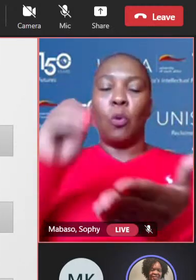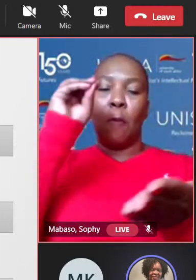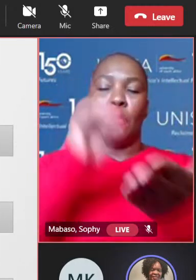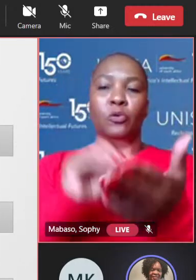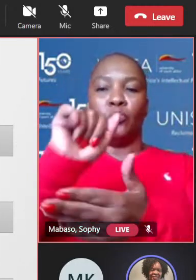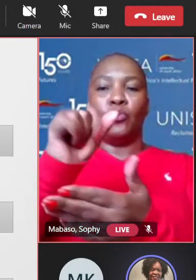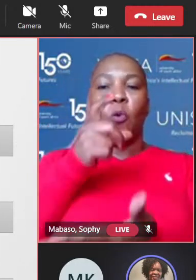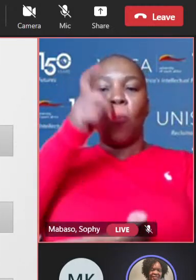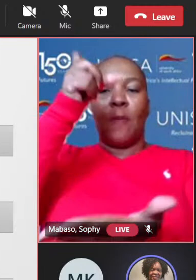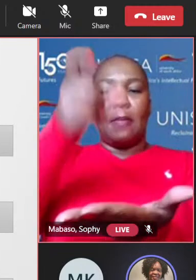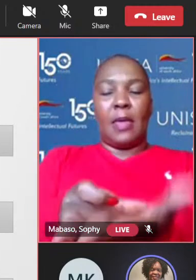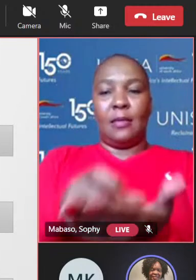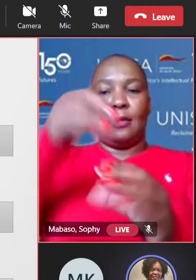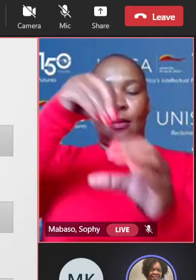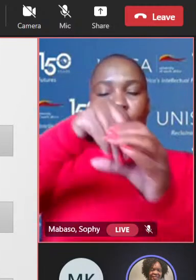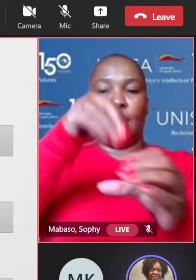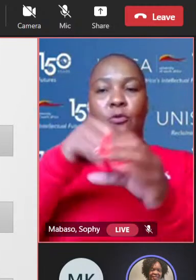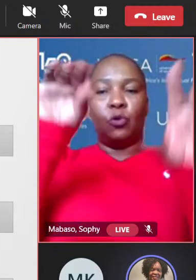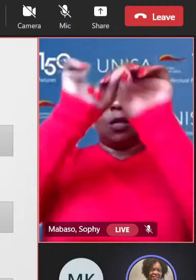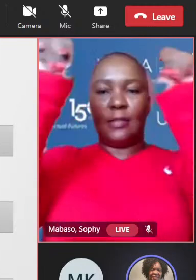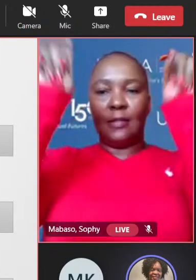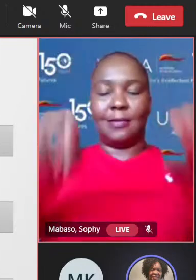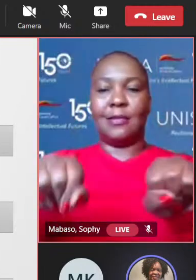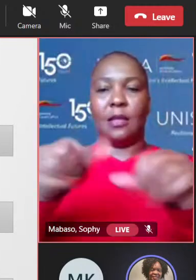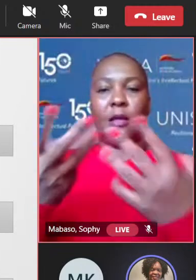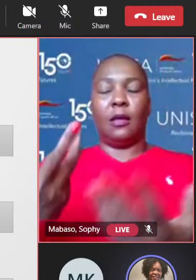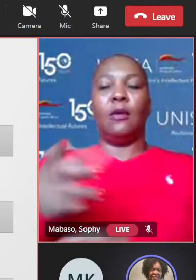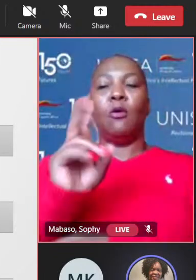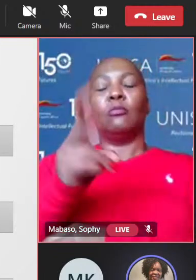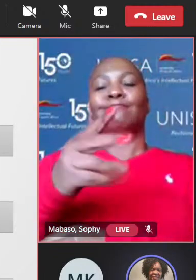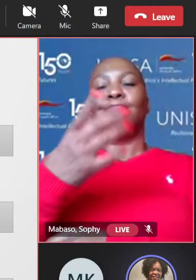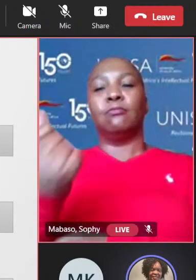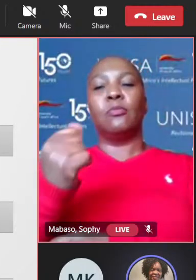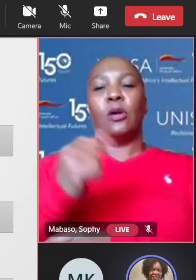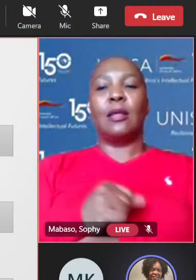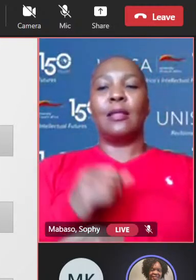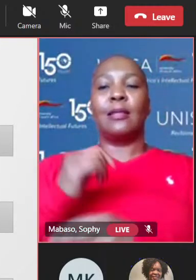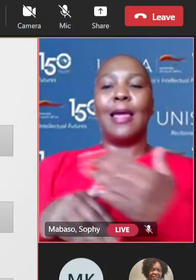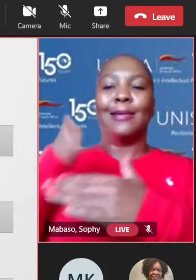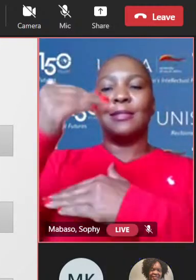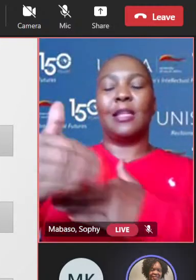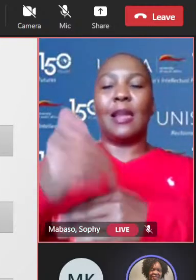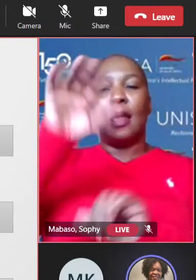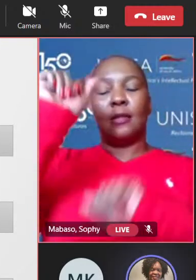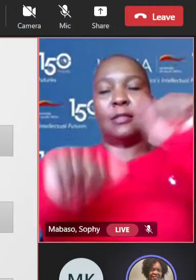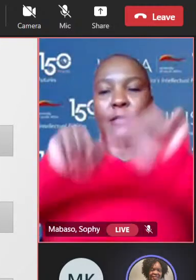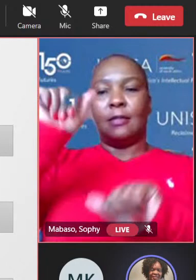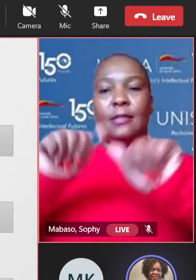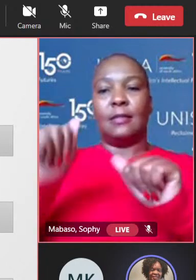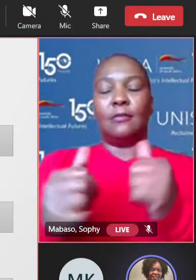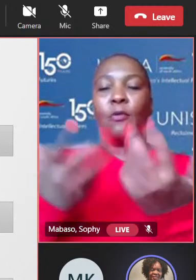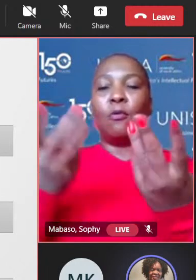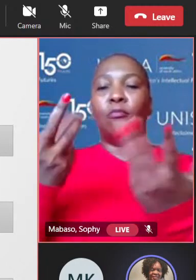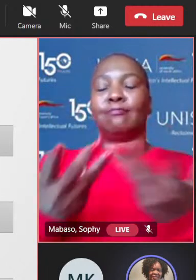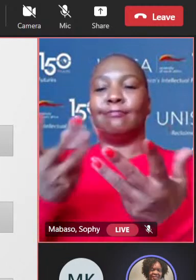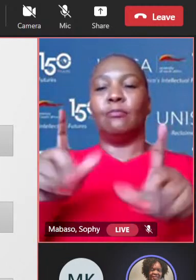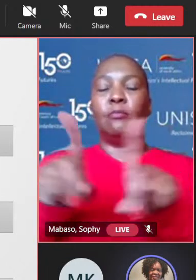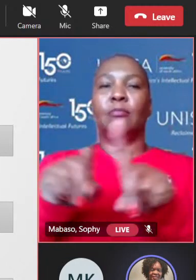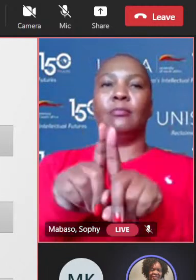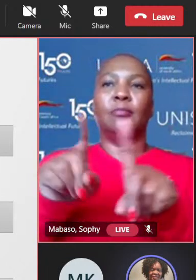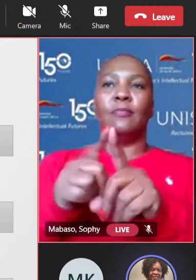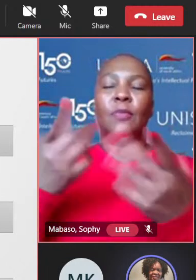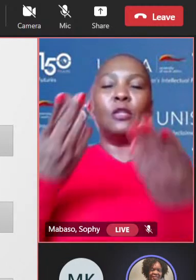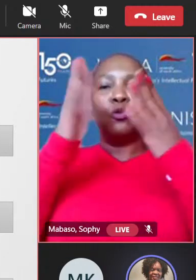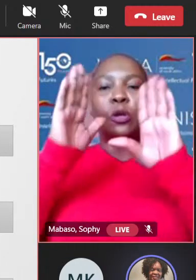comment onto the system. And then also we've got external assessment, where like students that are